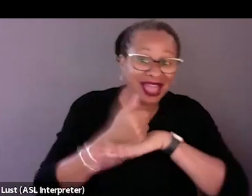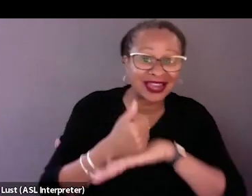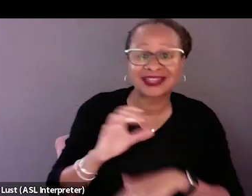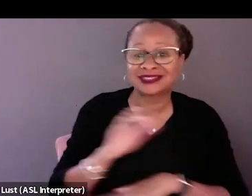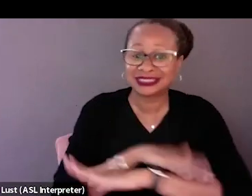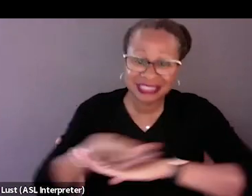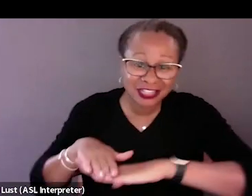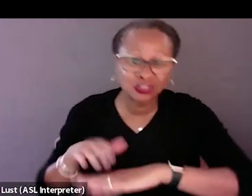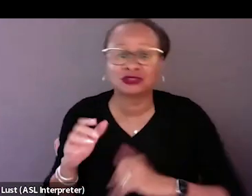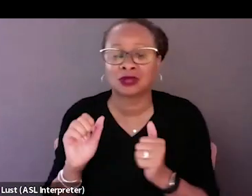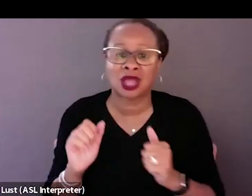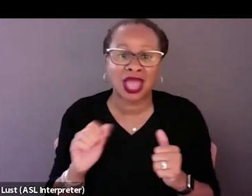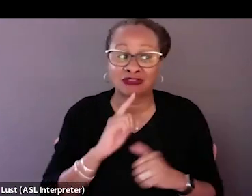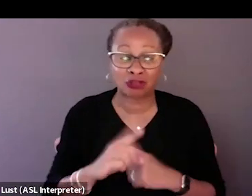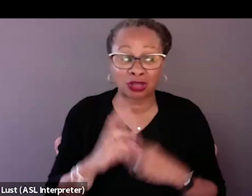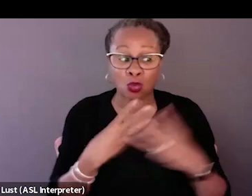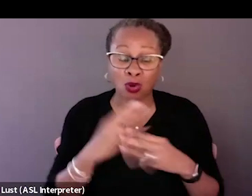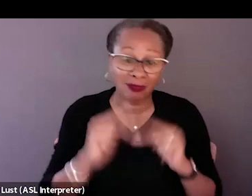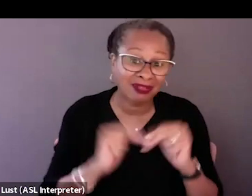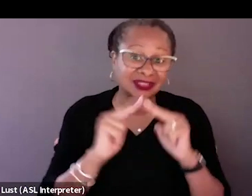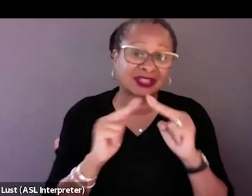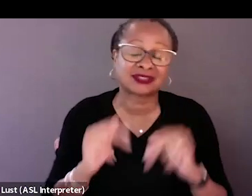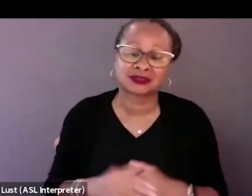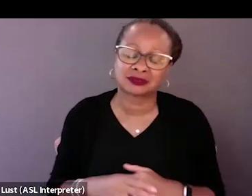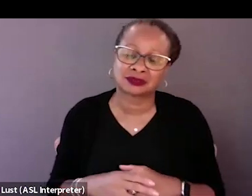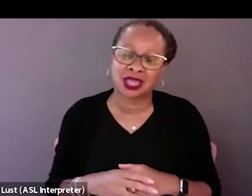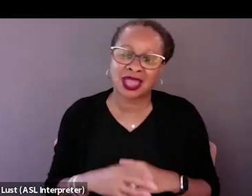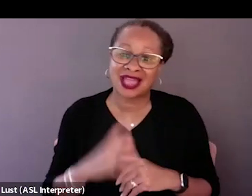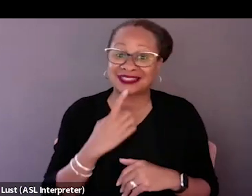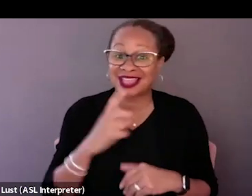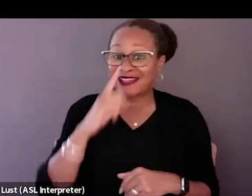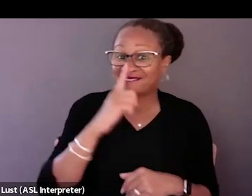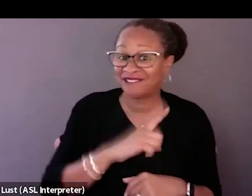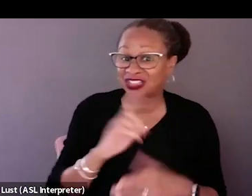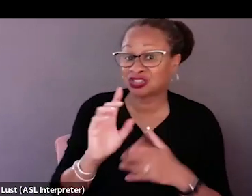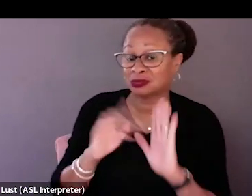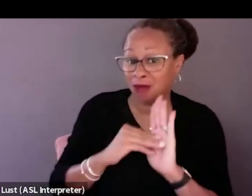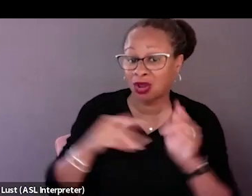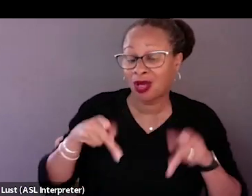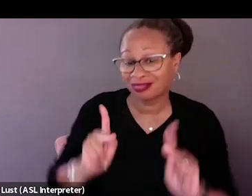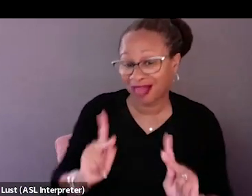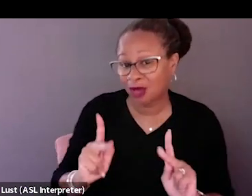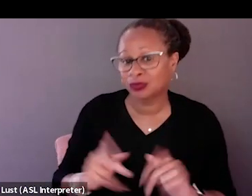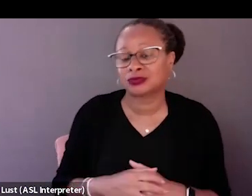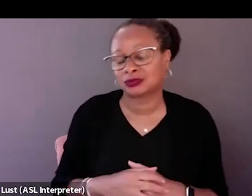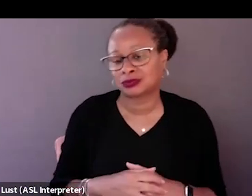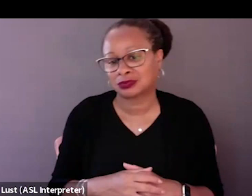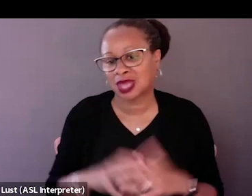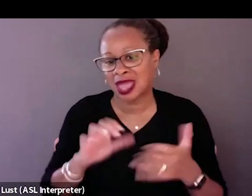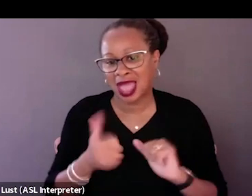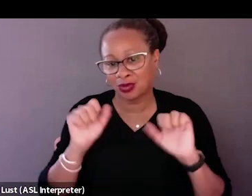know, really world building that I would say, you know, a fiction model of filmmaking allows. How